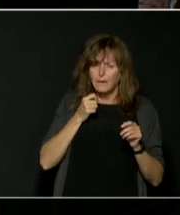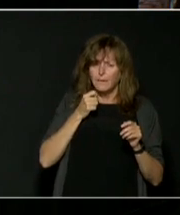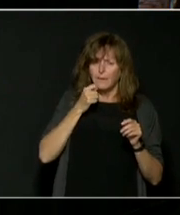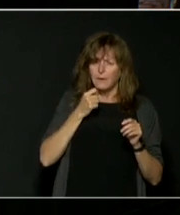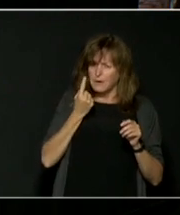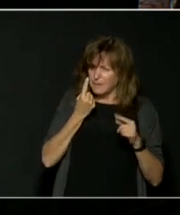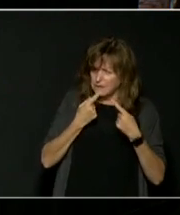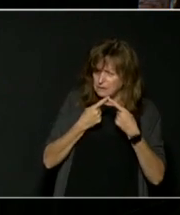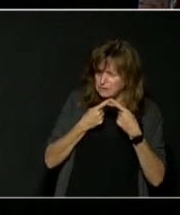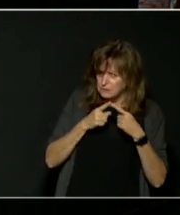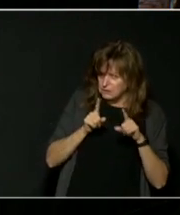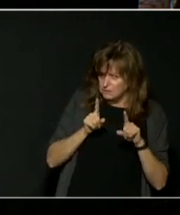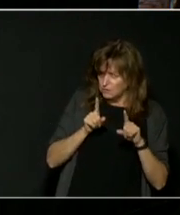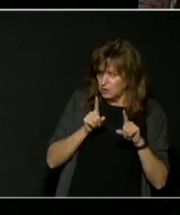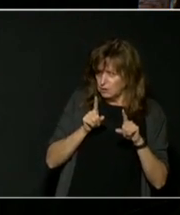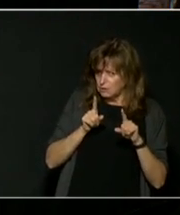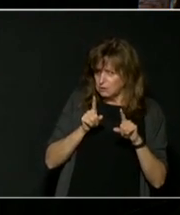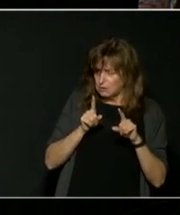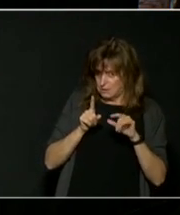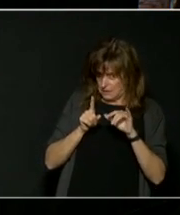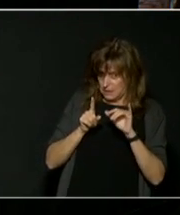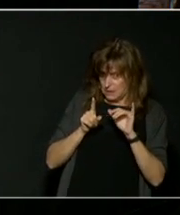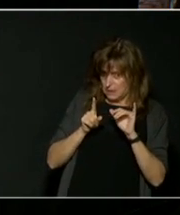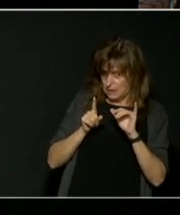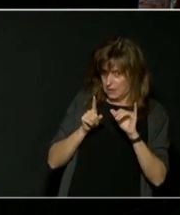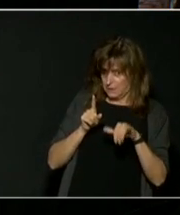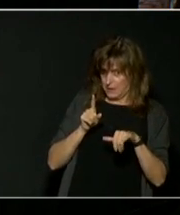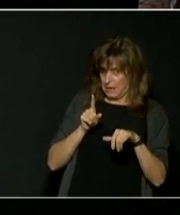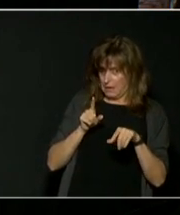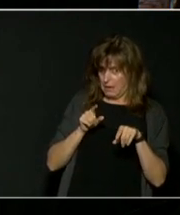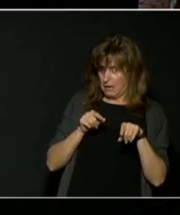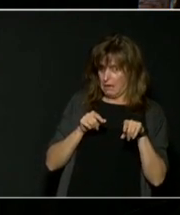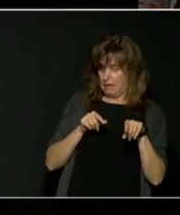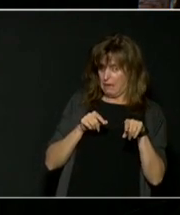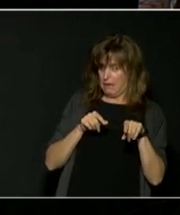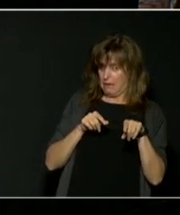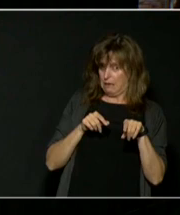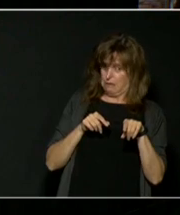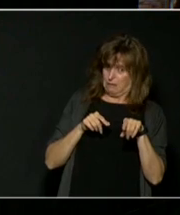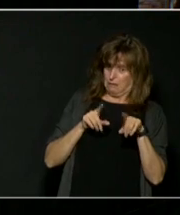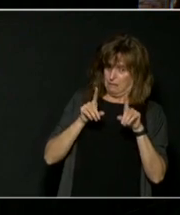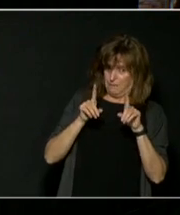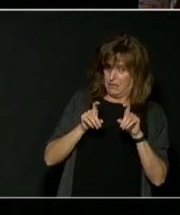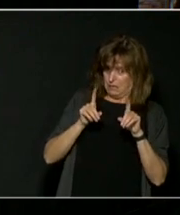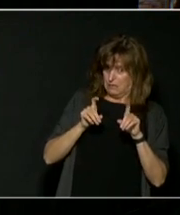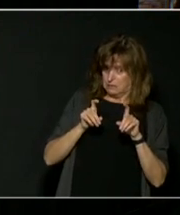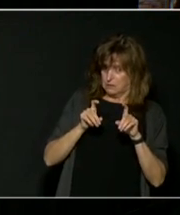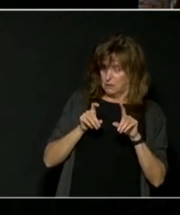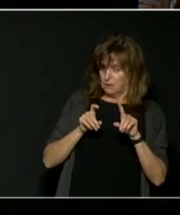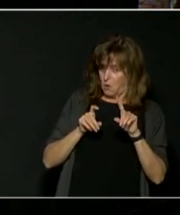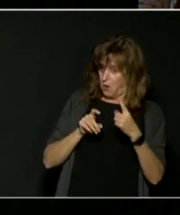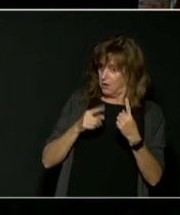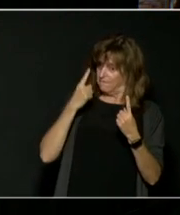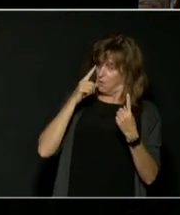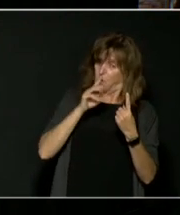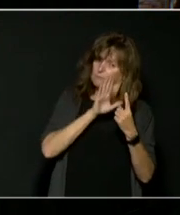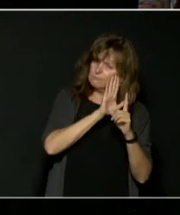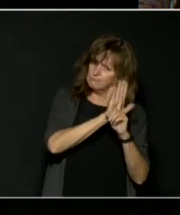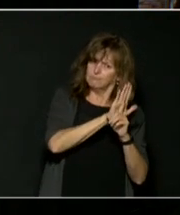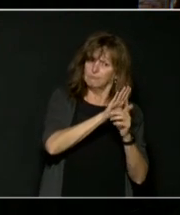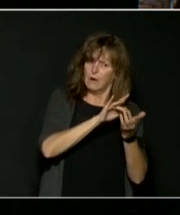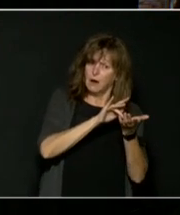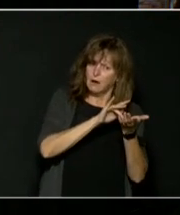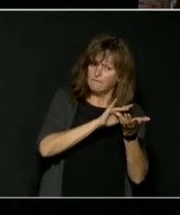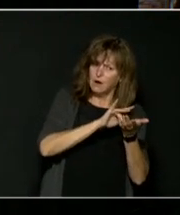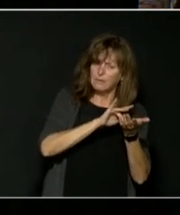are you going to spread that shallow nasal swab test to the other testing locations because it's less invasive and more comfortable?